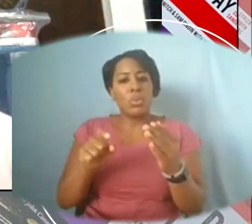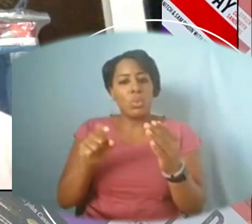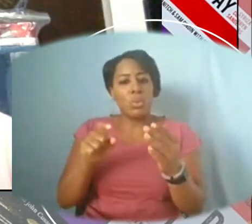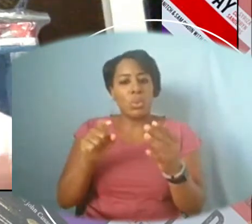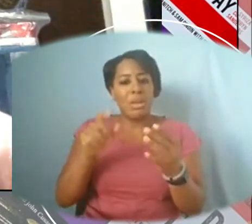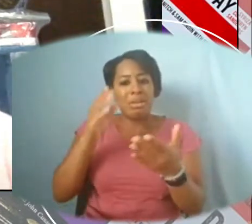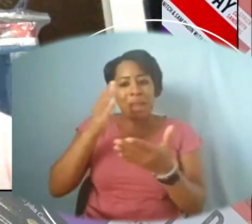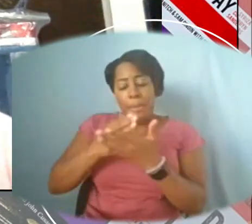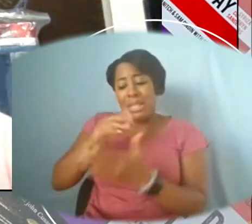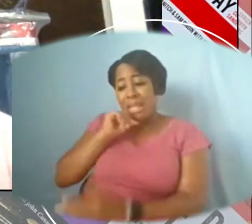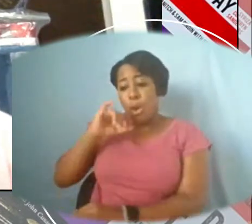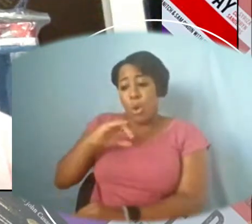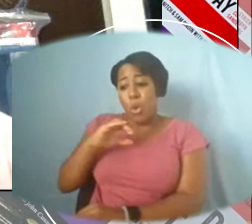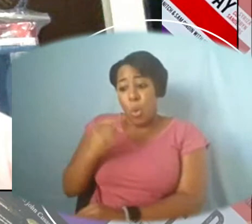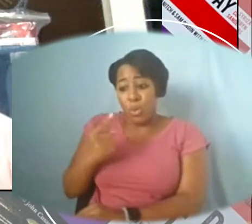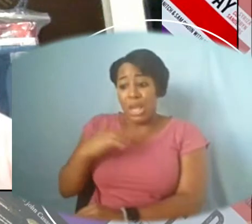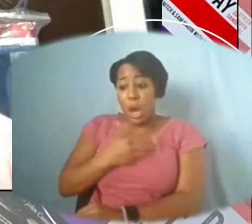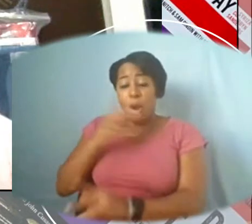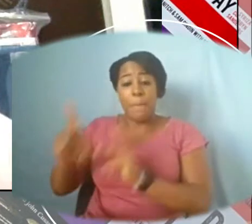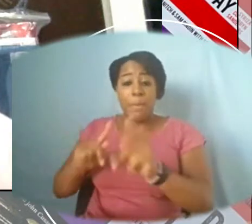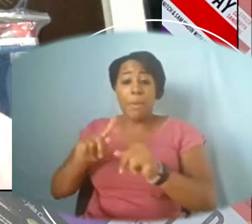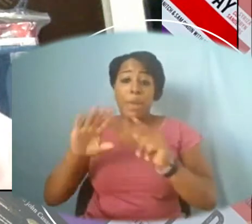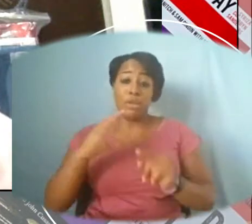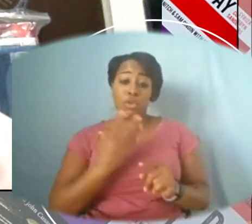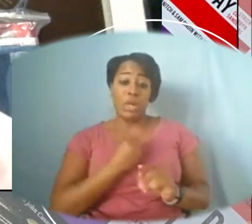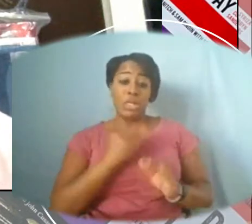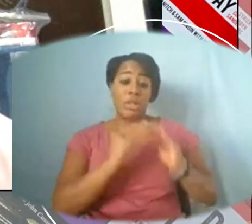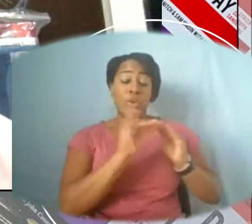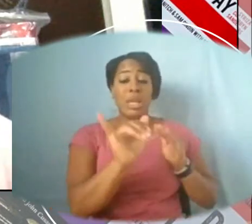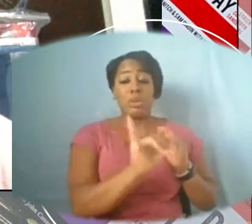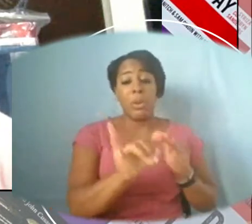our people are in, but also specifically trans folks as well.